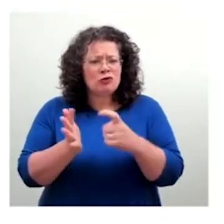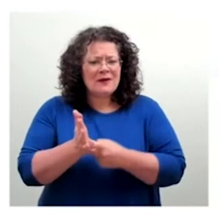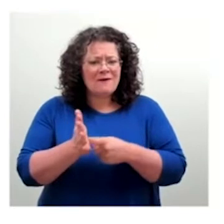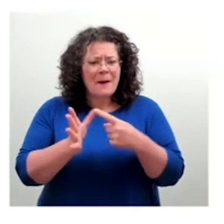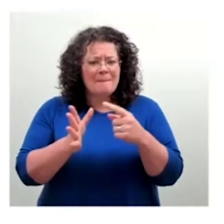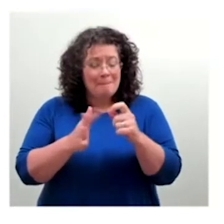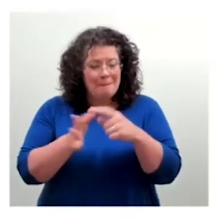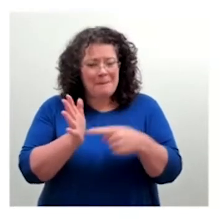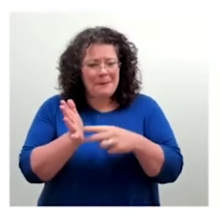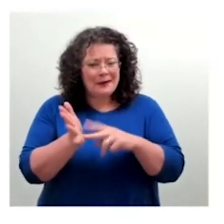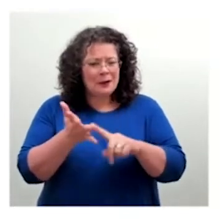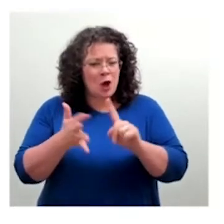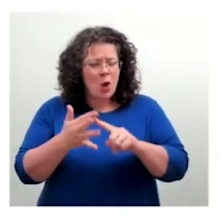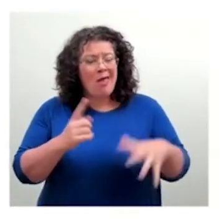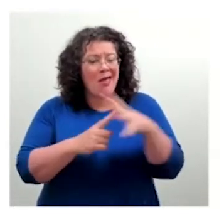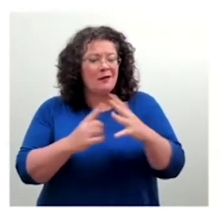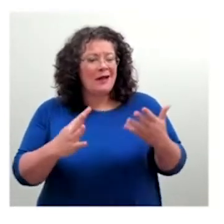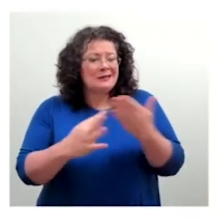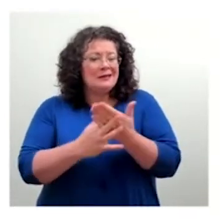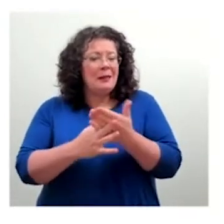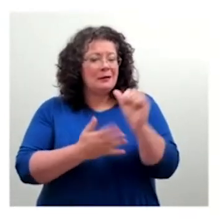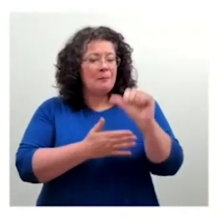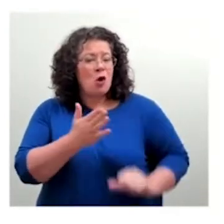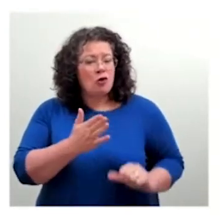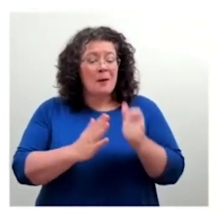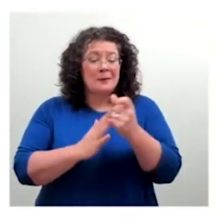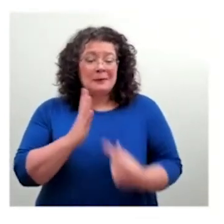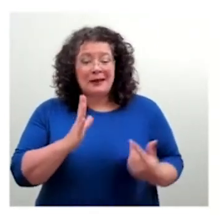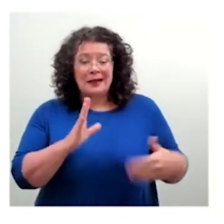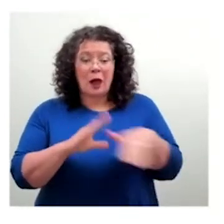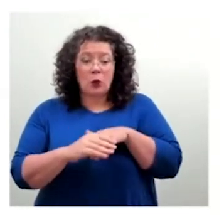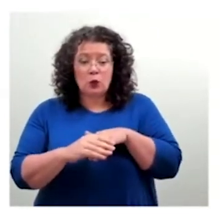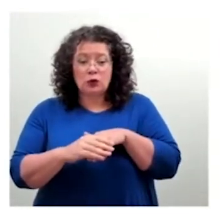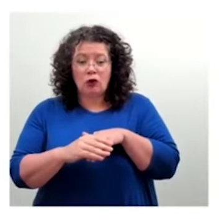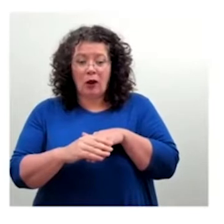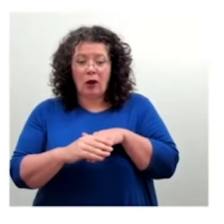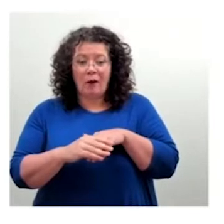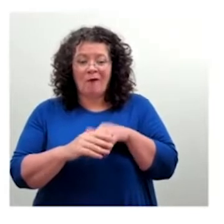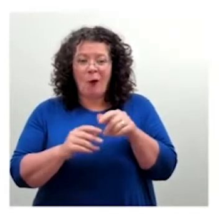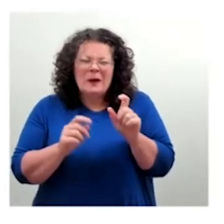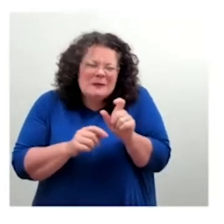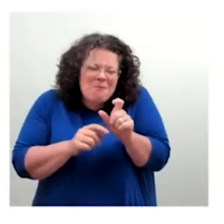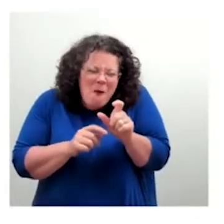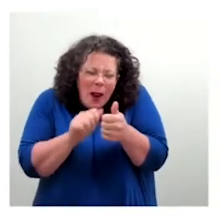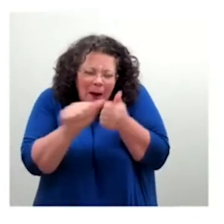polo. I got the inspiration from Yuval, but I've got a long gray hair in the front and wearing black glasses.